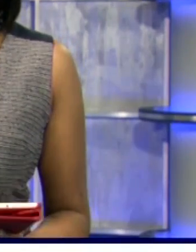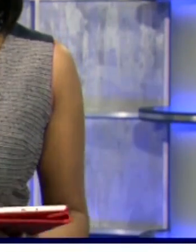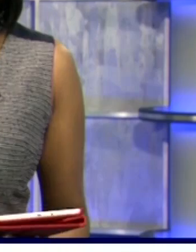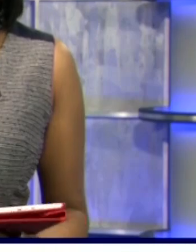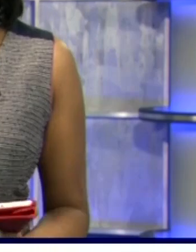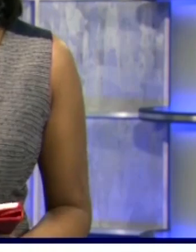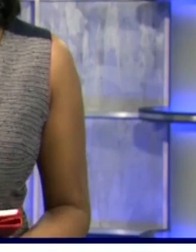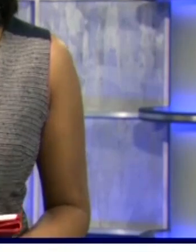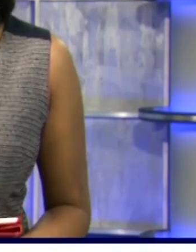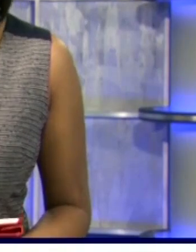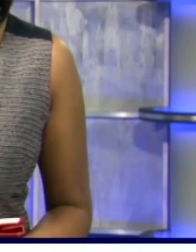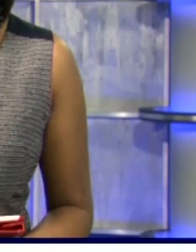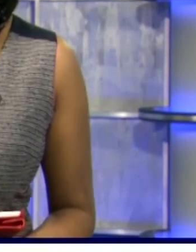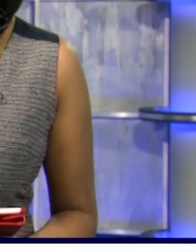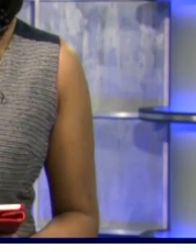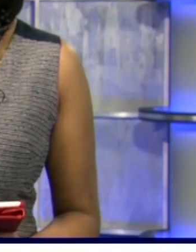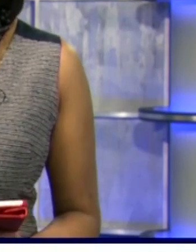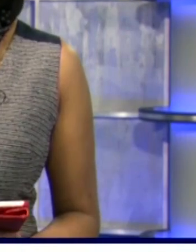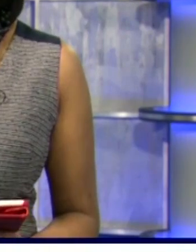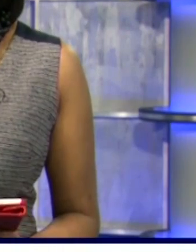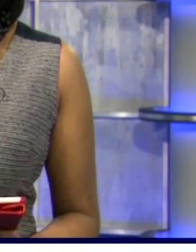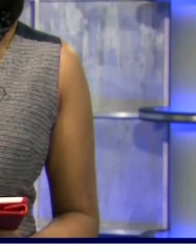Gallery, well, it continues.